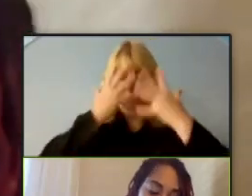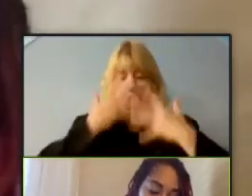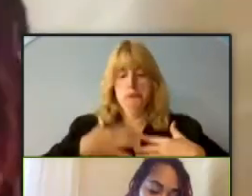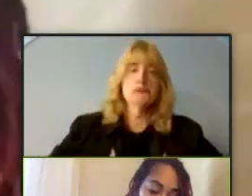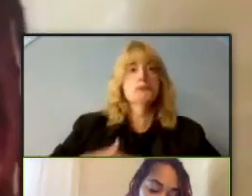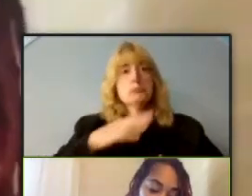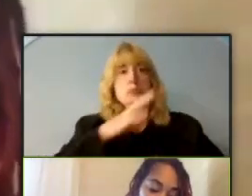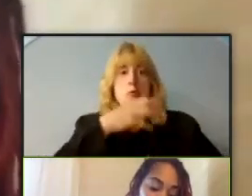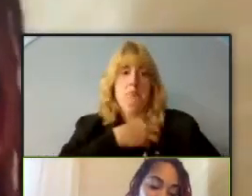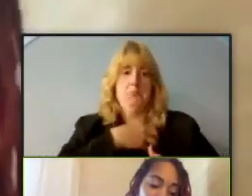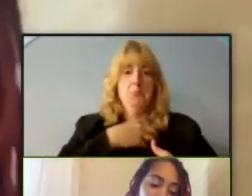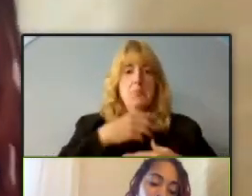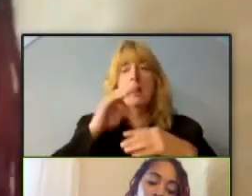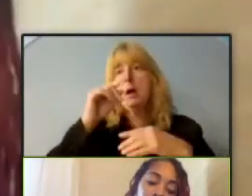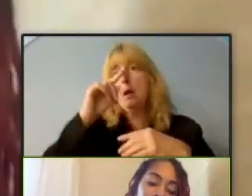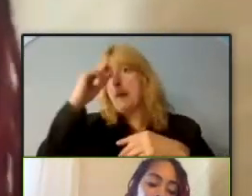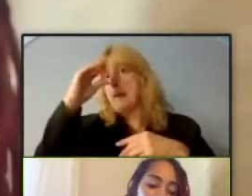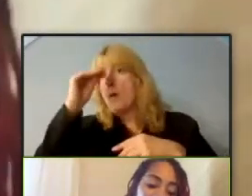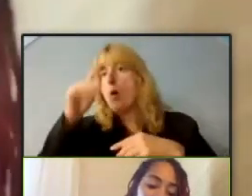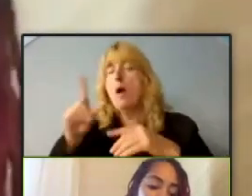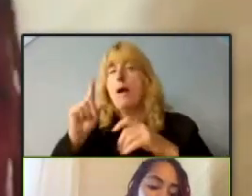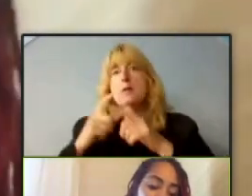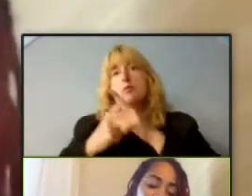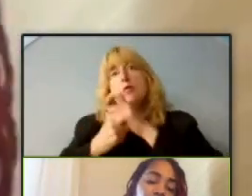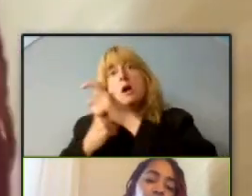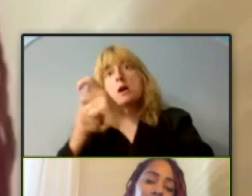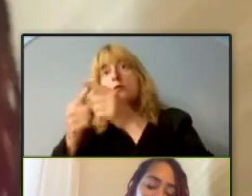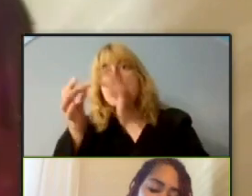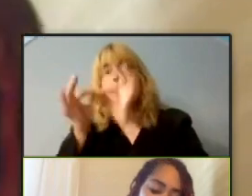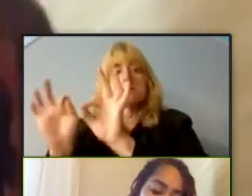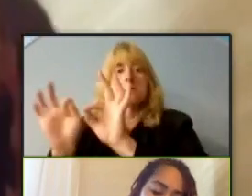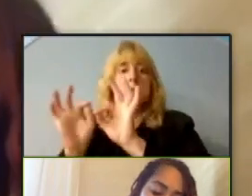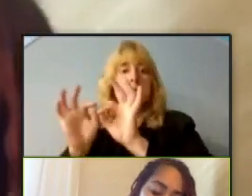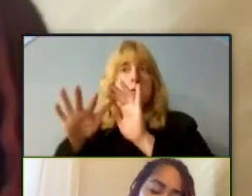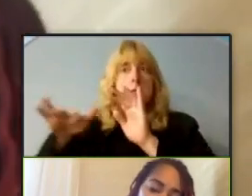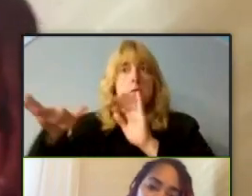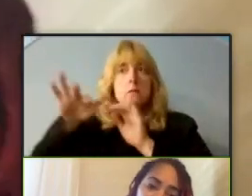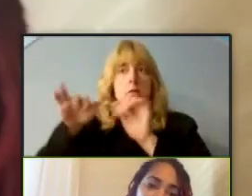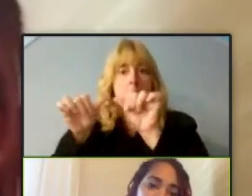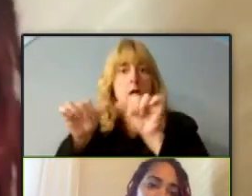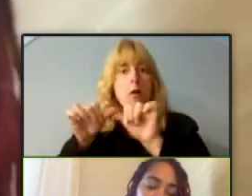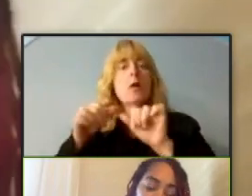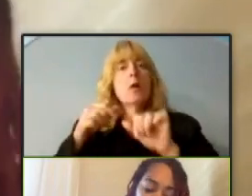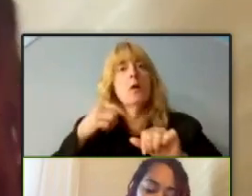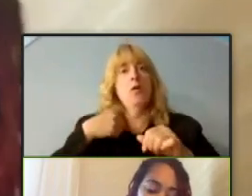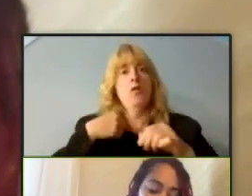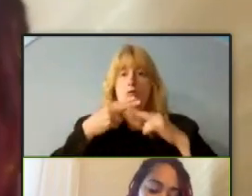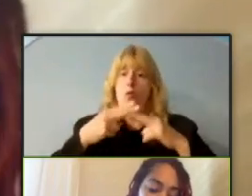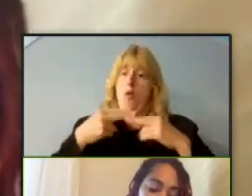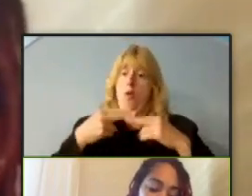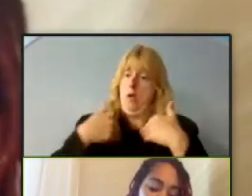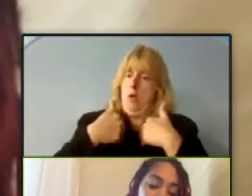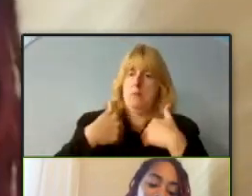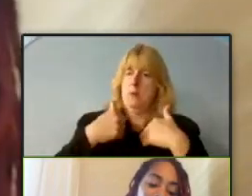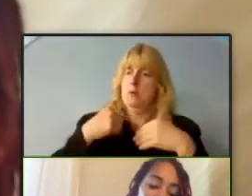don't. How I wish you were the animal you get caught. Instead of my son, I wish you were a rare tree.